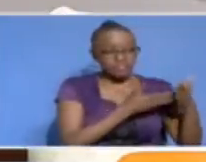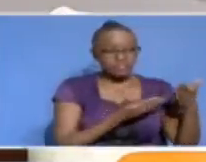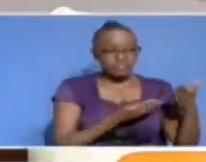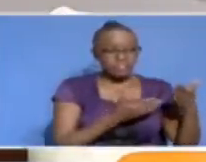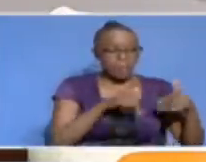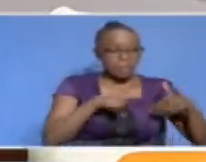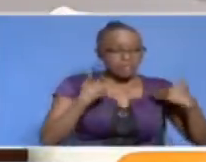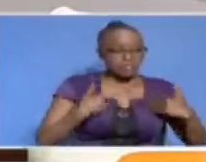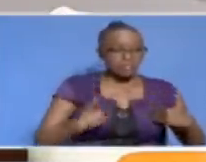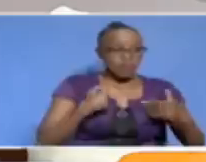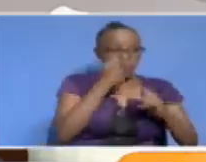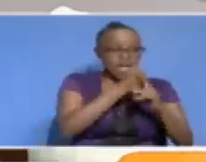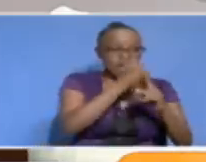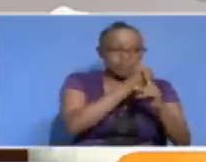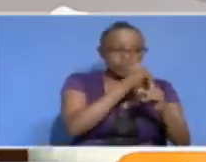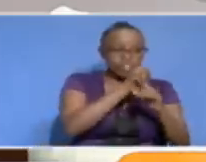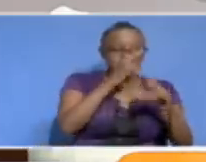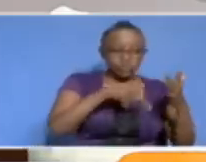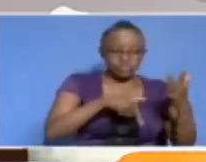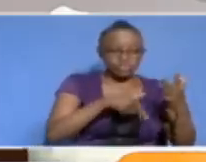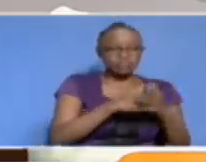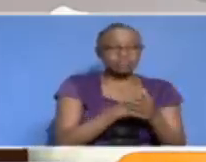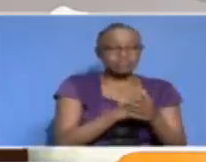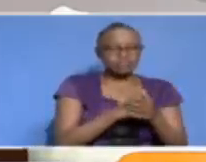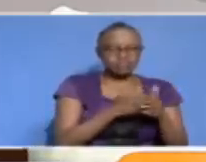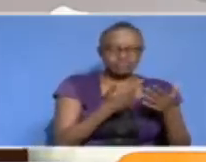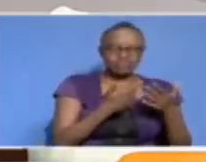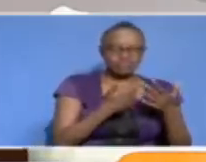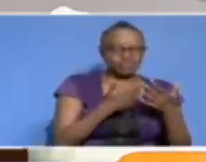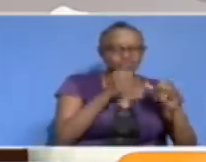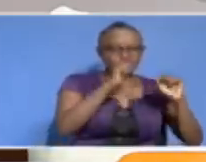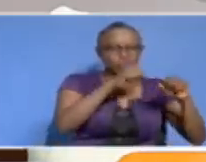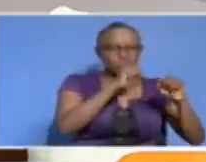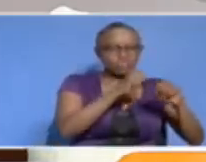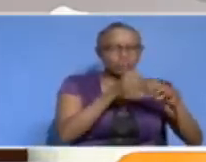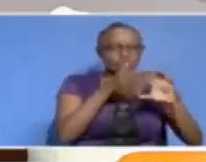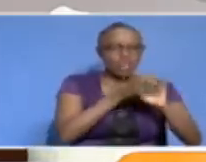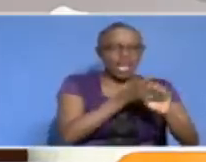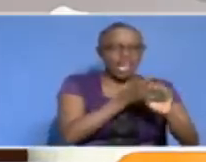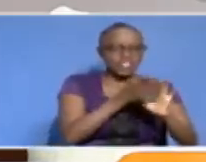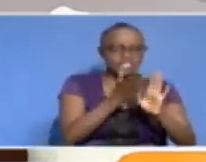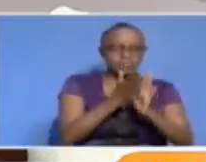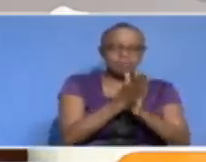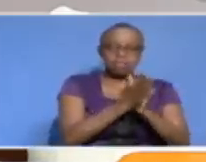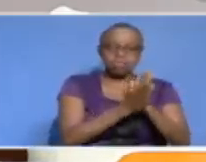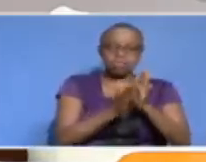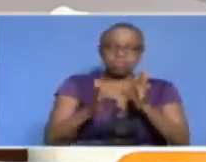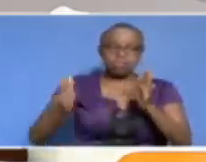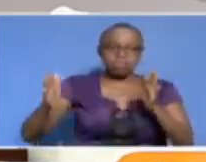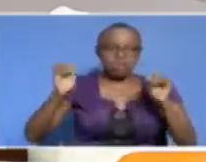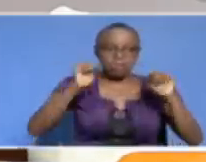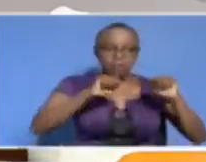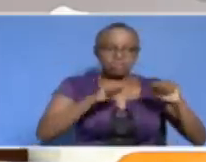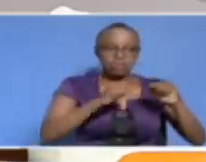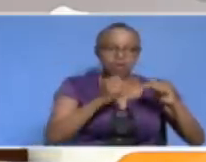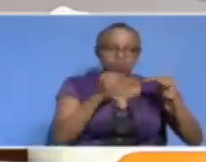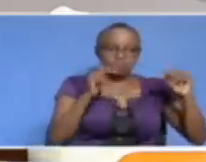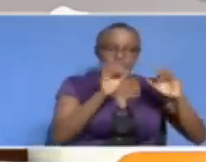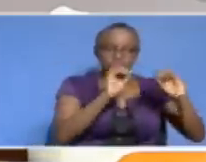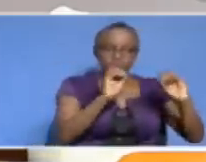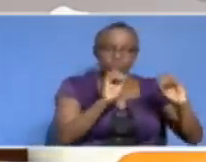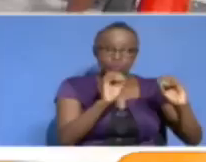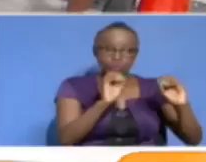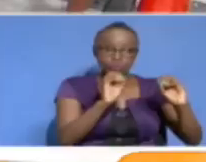And myself, I'll advocate we go for a handshake lineup. With no opposition?